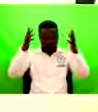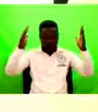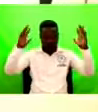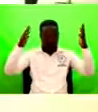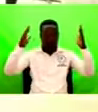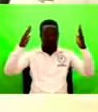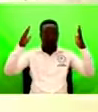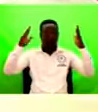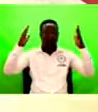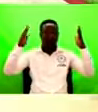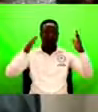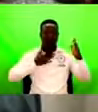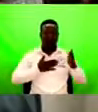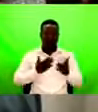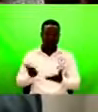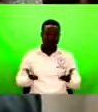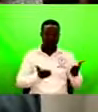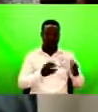Please, you may be seated.